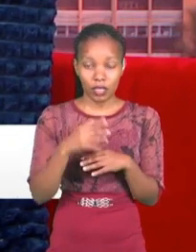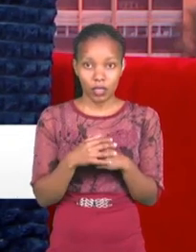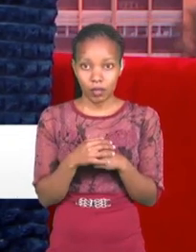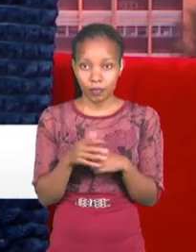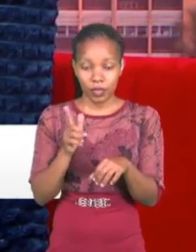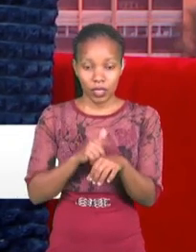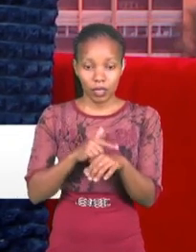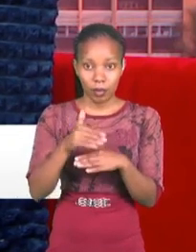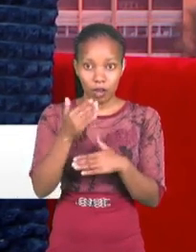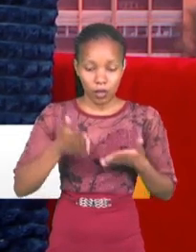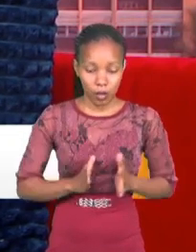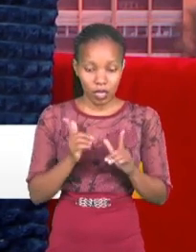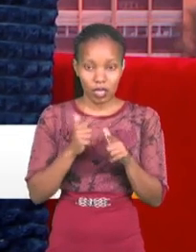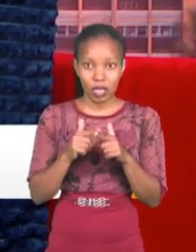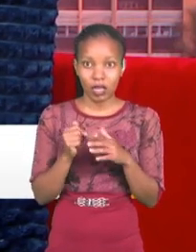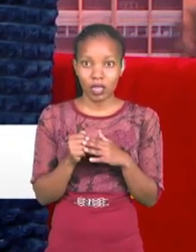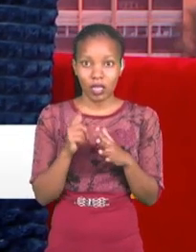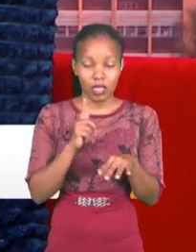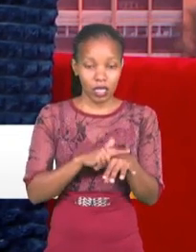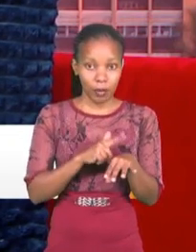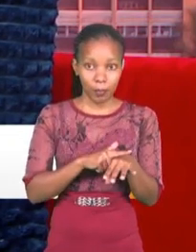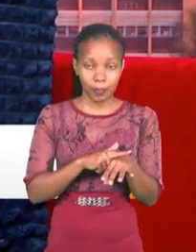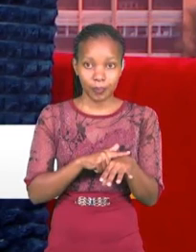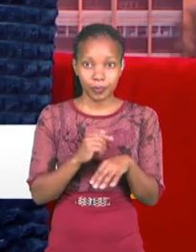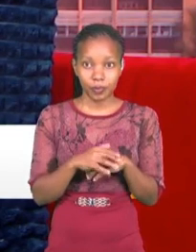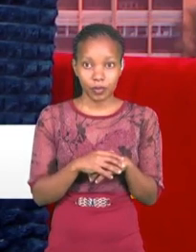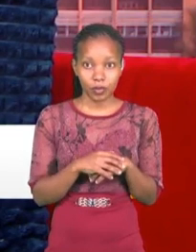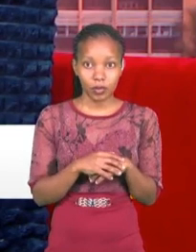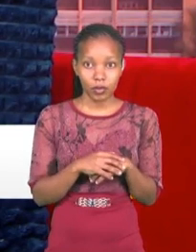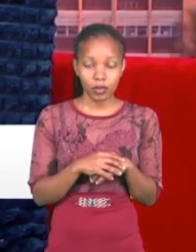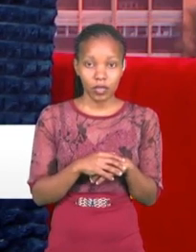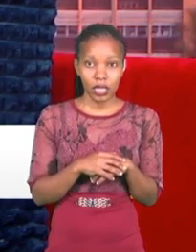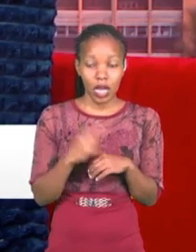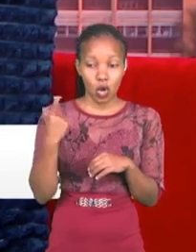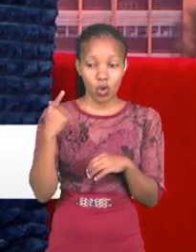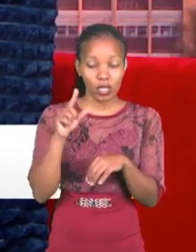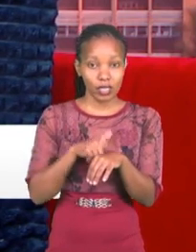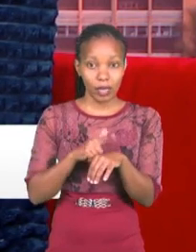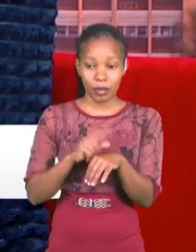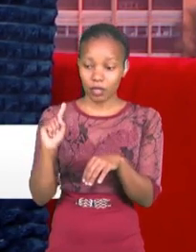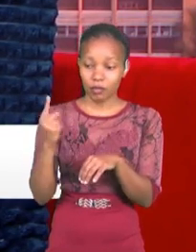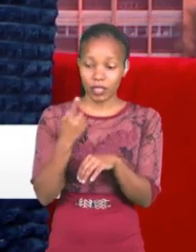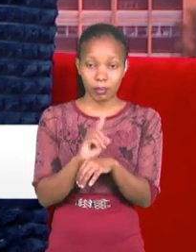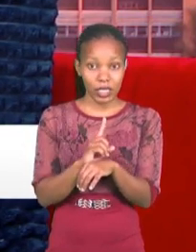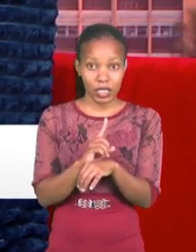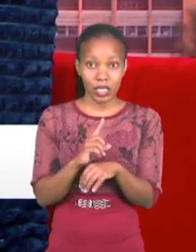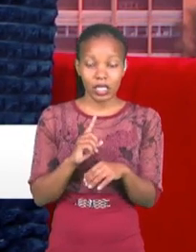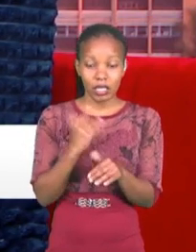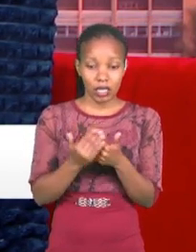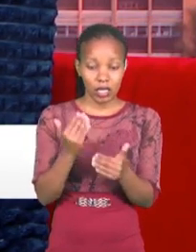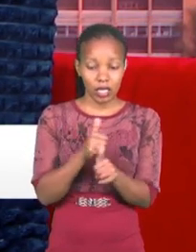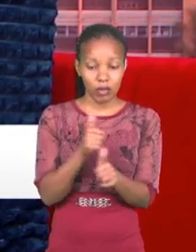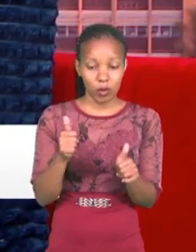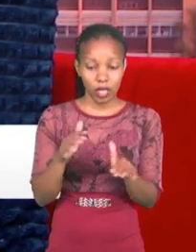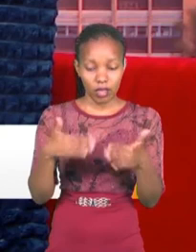after the delivery is golden period. It is termed in our language as golden period, first minute. If the appropriate care can